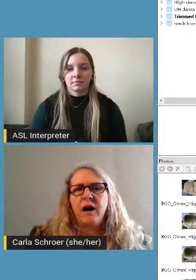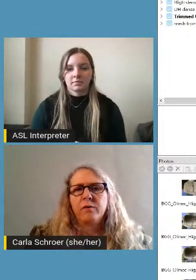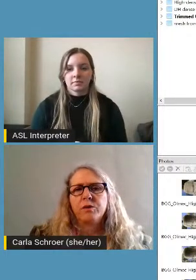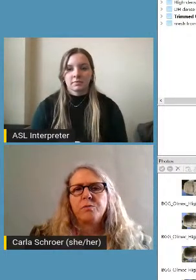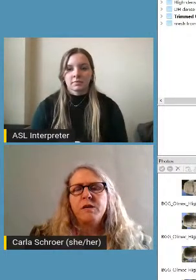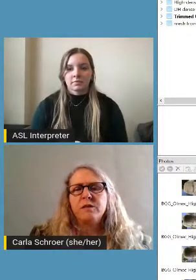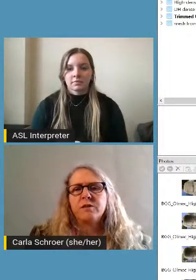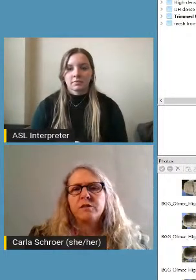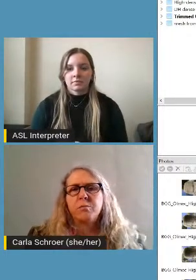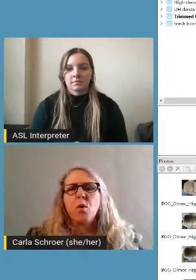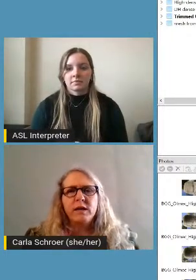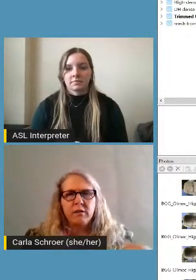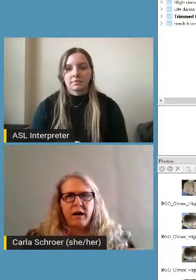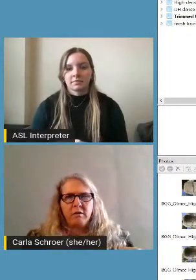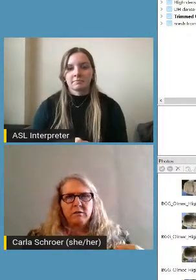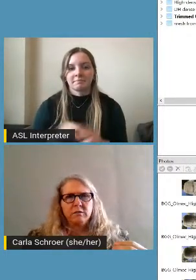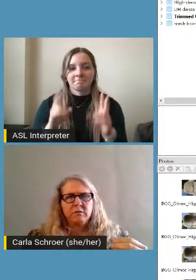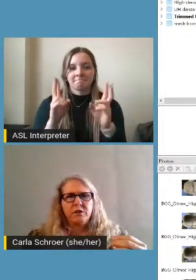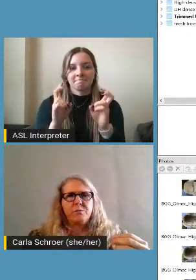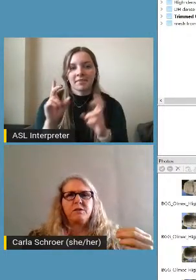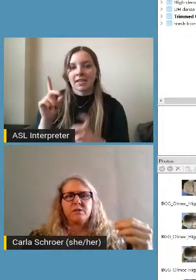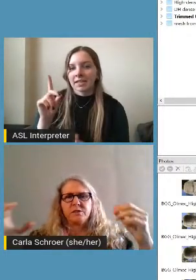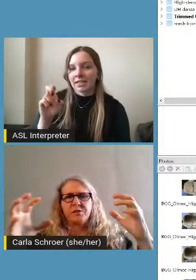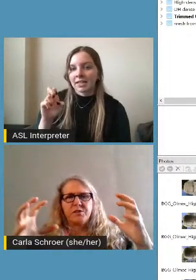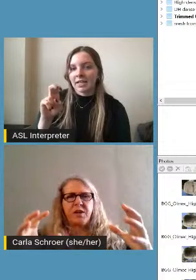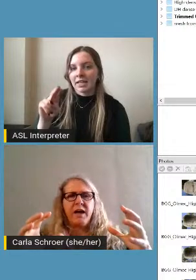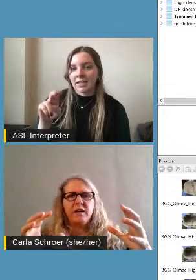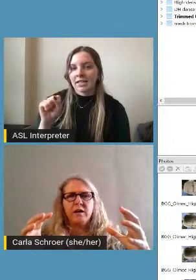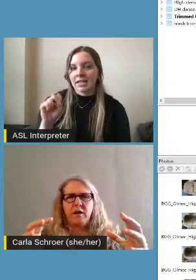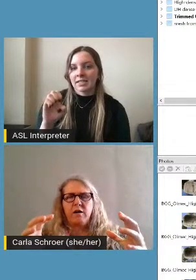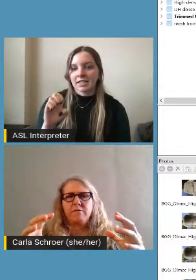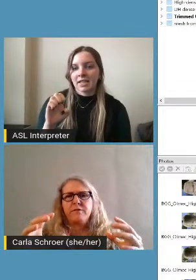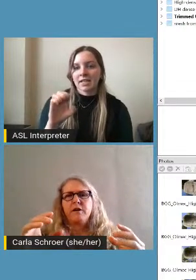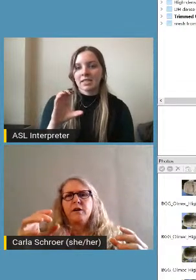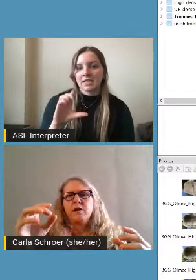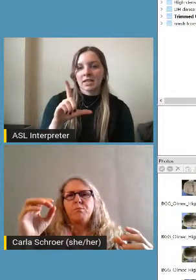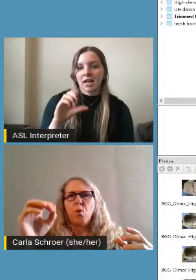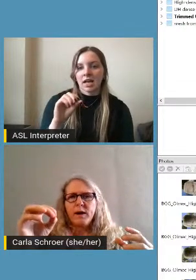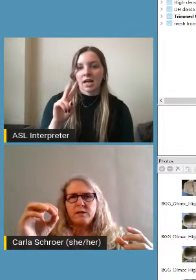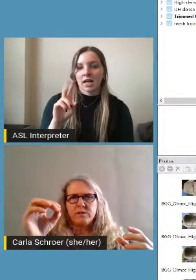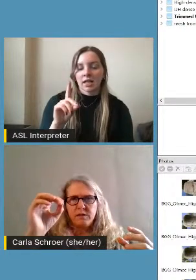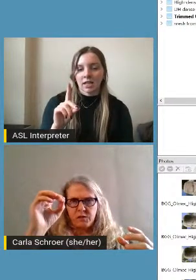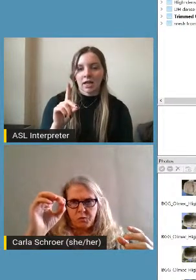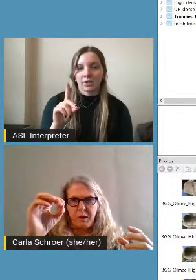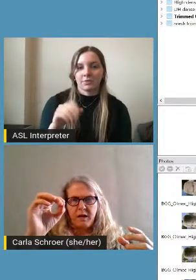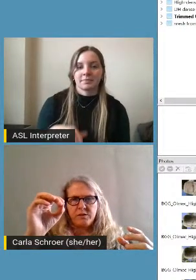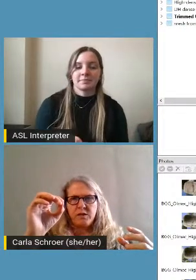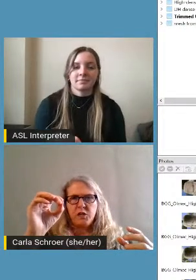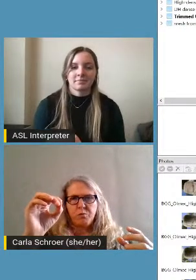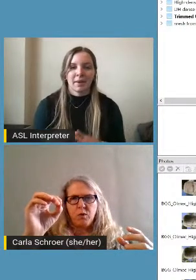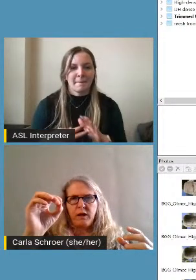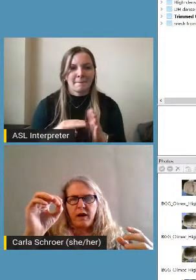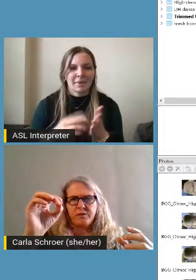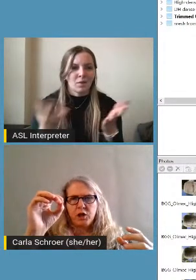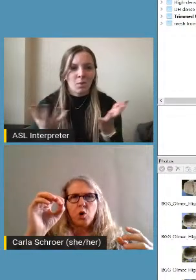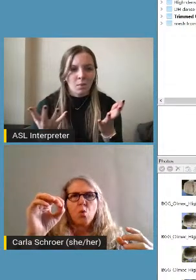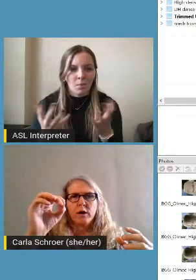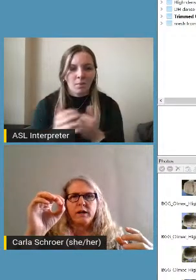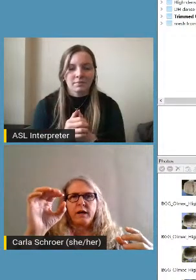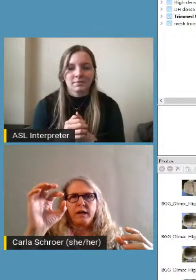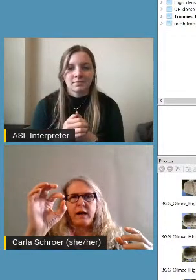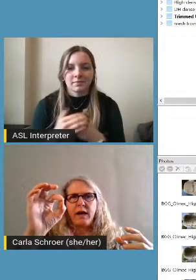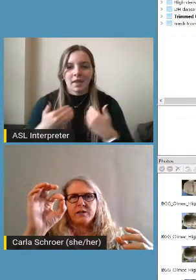dense cloud, which means it's a point cloud, which means it's a set of points in space. Each point has